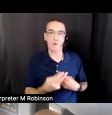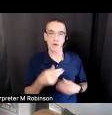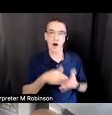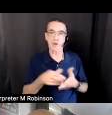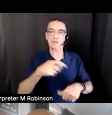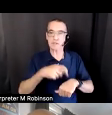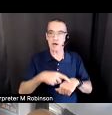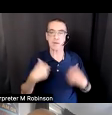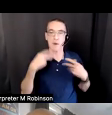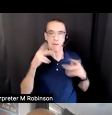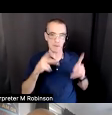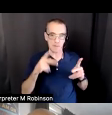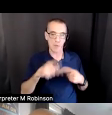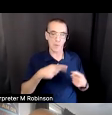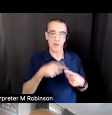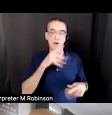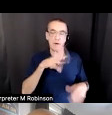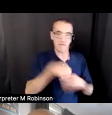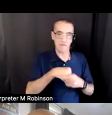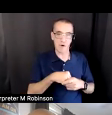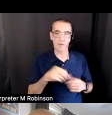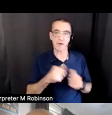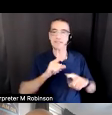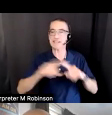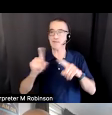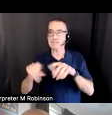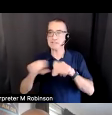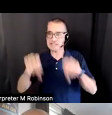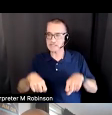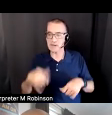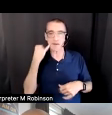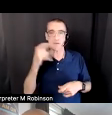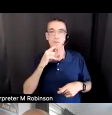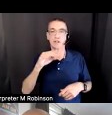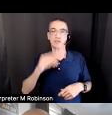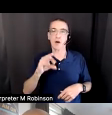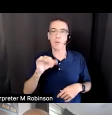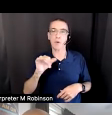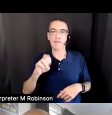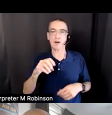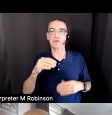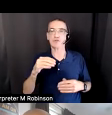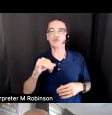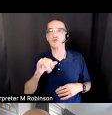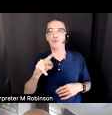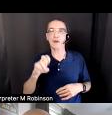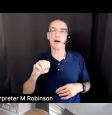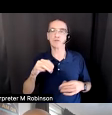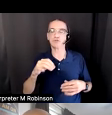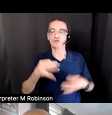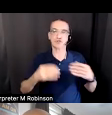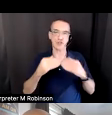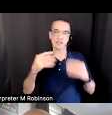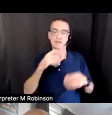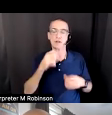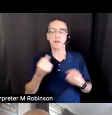Oftentimes young people, when they are involved in our different systems, whether it be child welfare, juvenile justice, their voice often gets